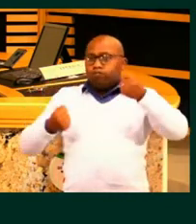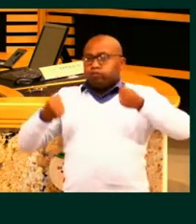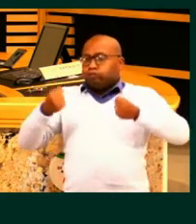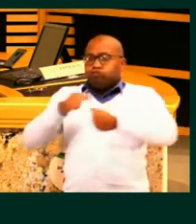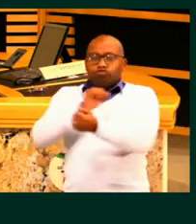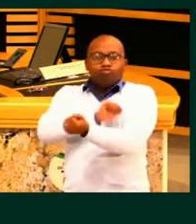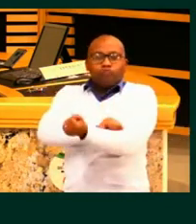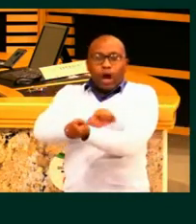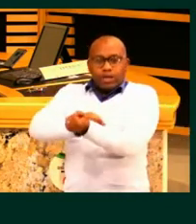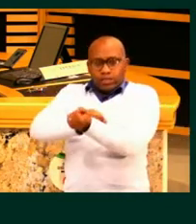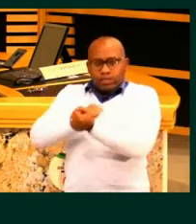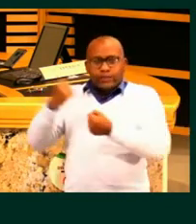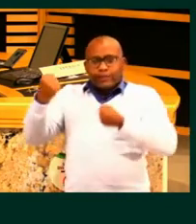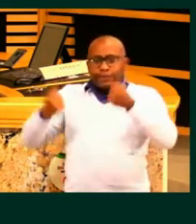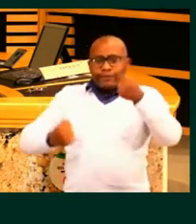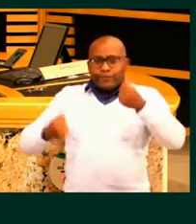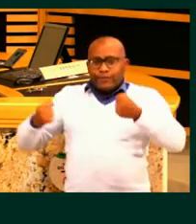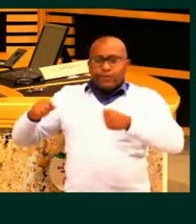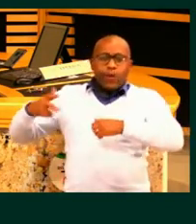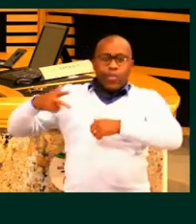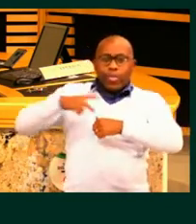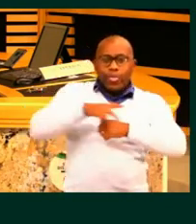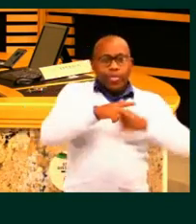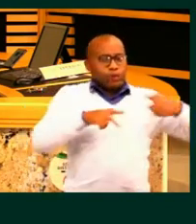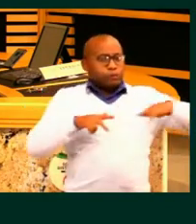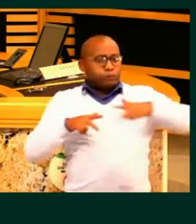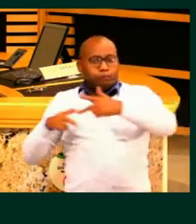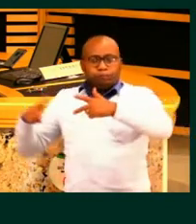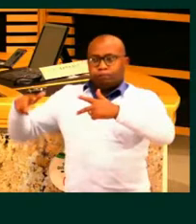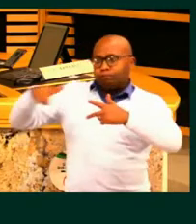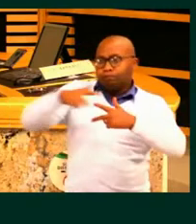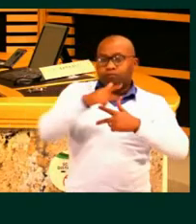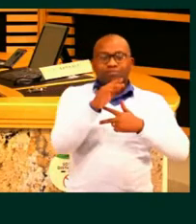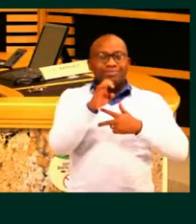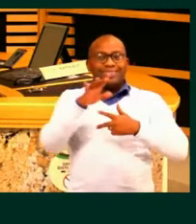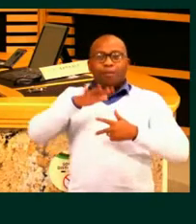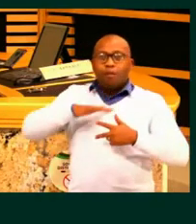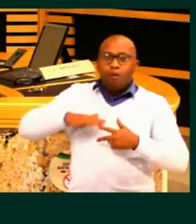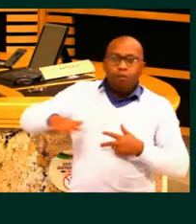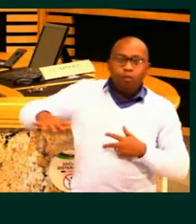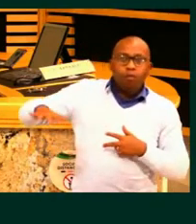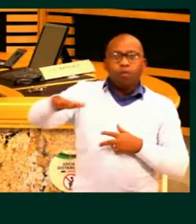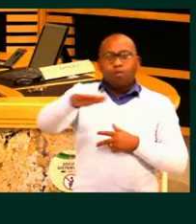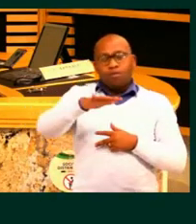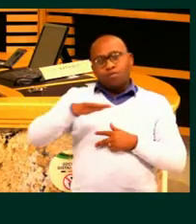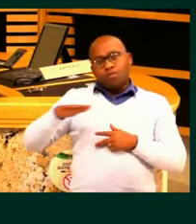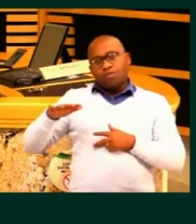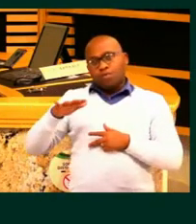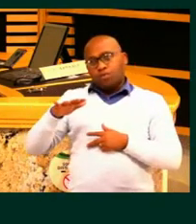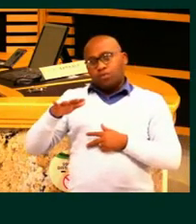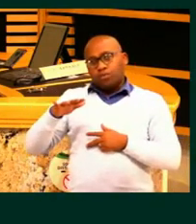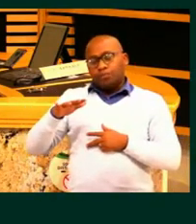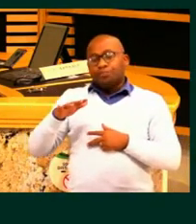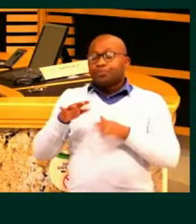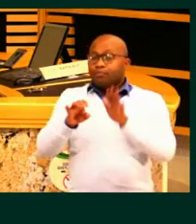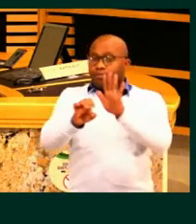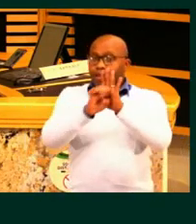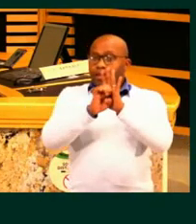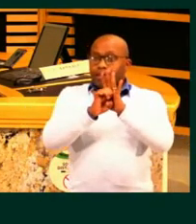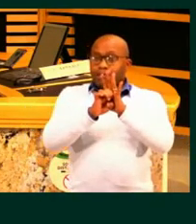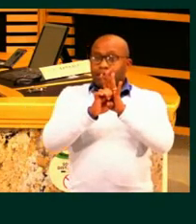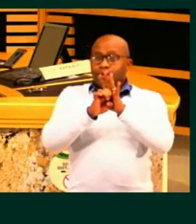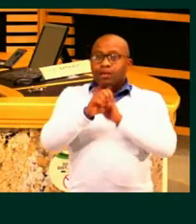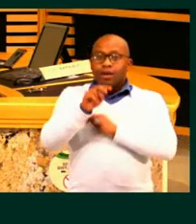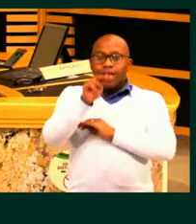road Network work honorable speaker the n10 is known for heavy fried trucks as well as